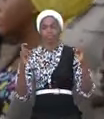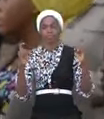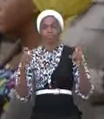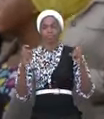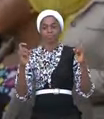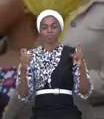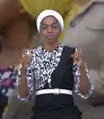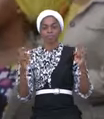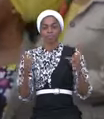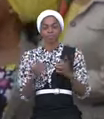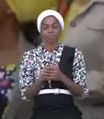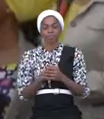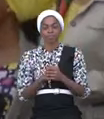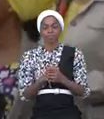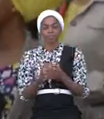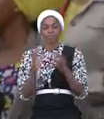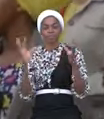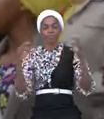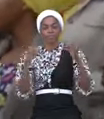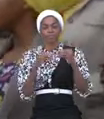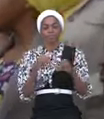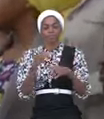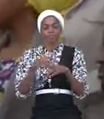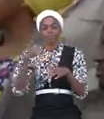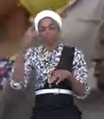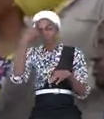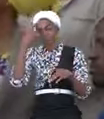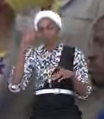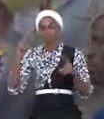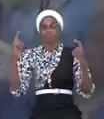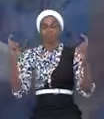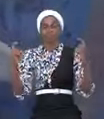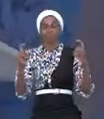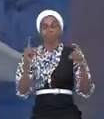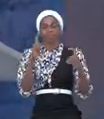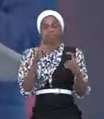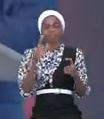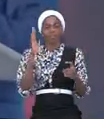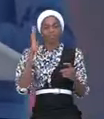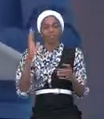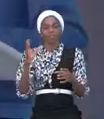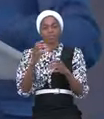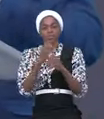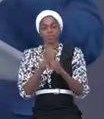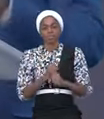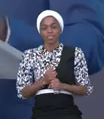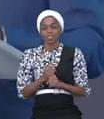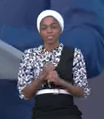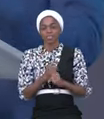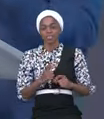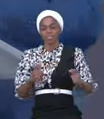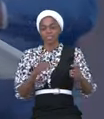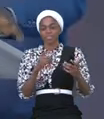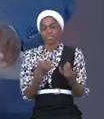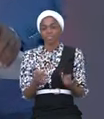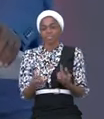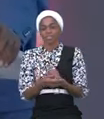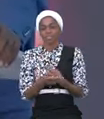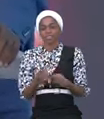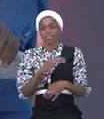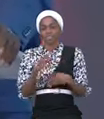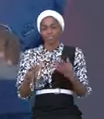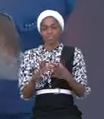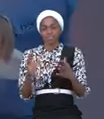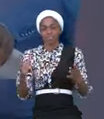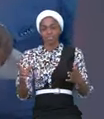Convocations come with singing, and you will sing plentifully today, from this day, all the days of your life,